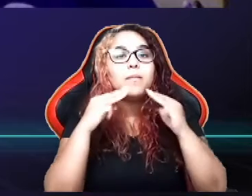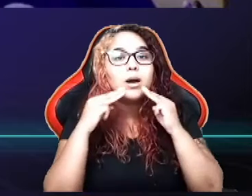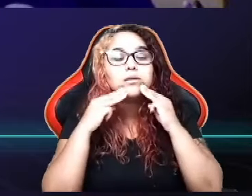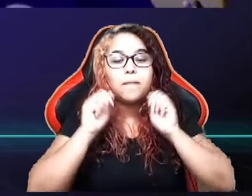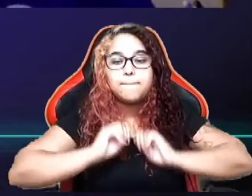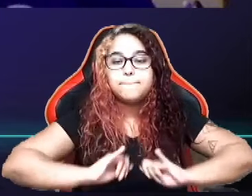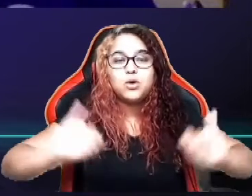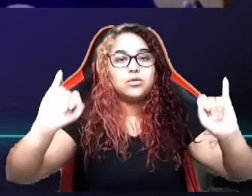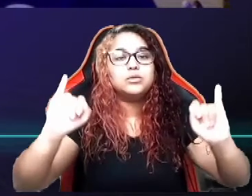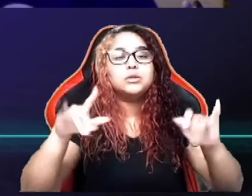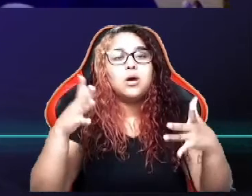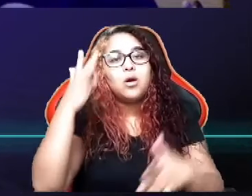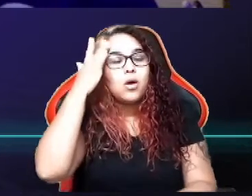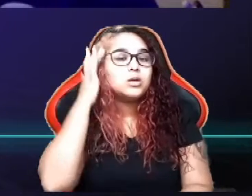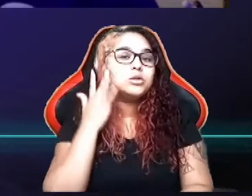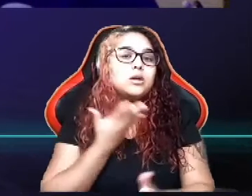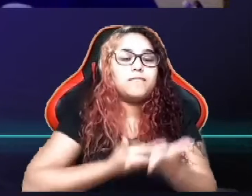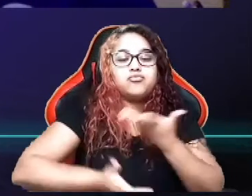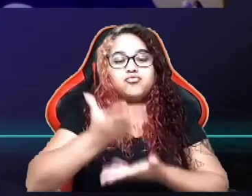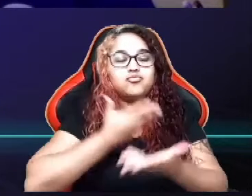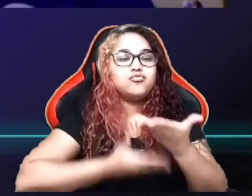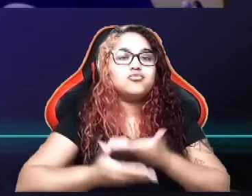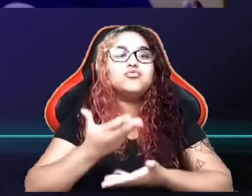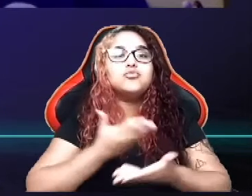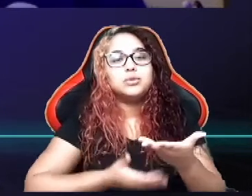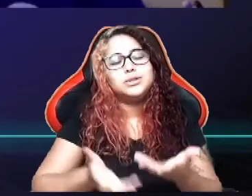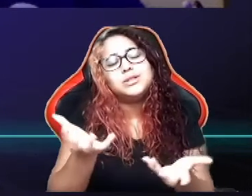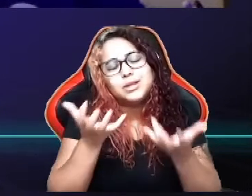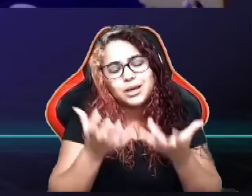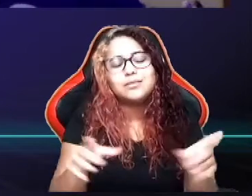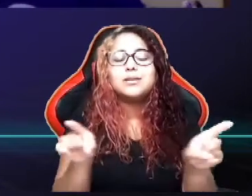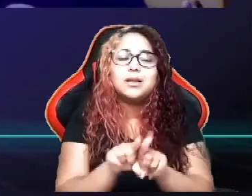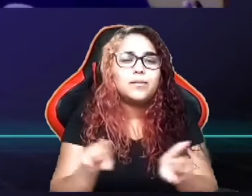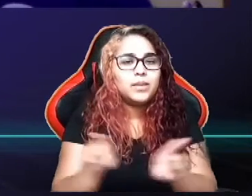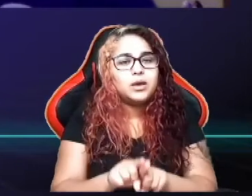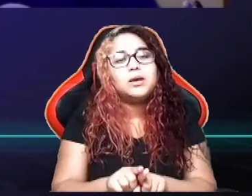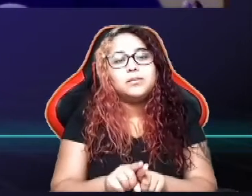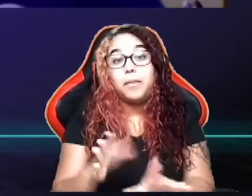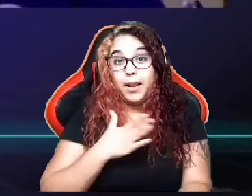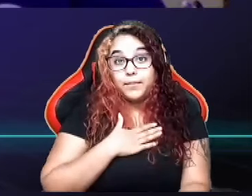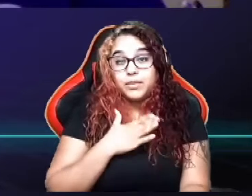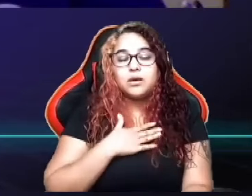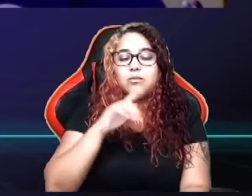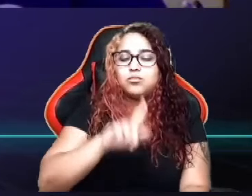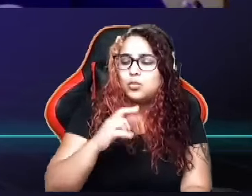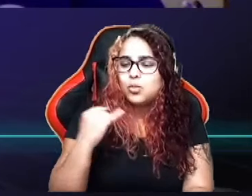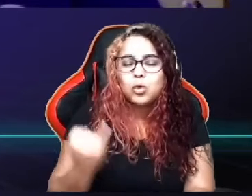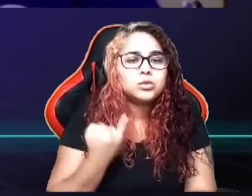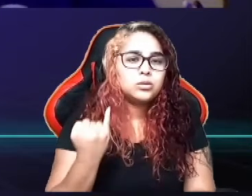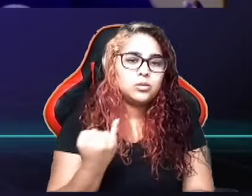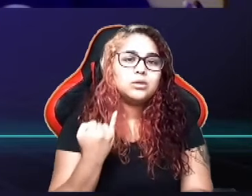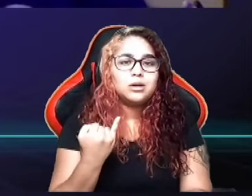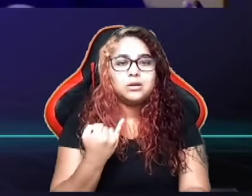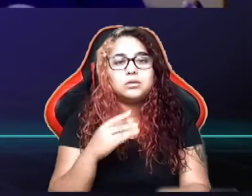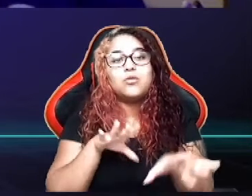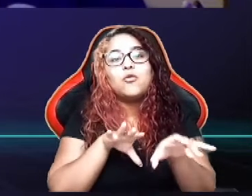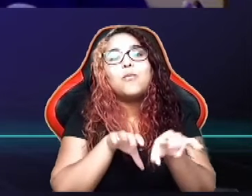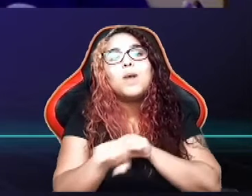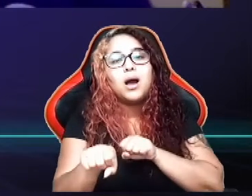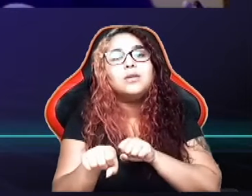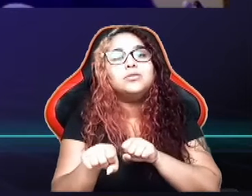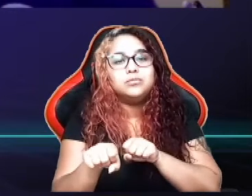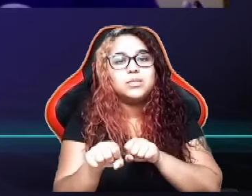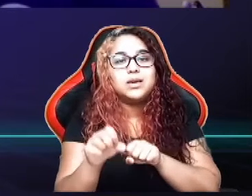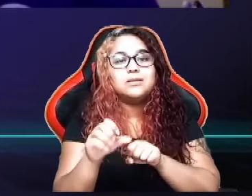products, and things that we can boost with our marketing. So it's a little bit of both. Of course, it's very important for me